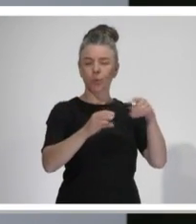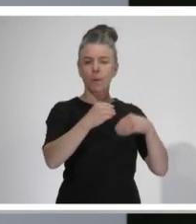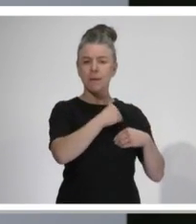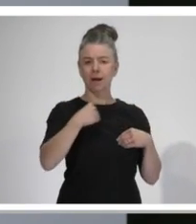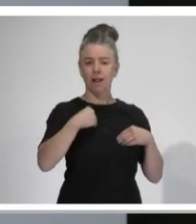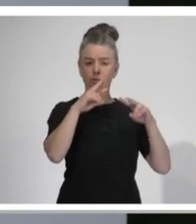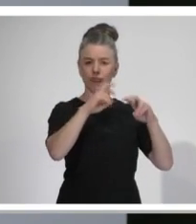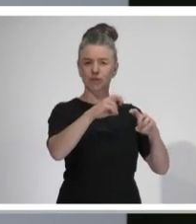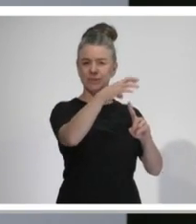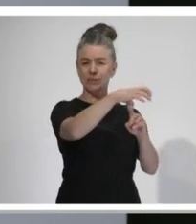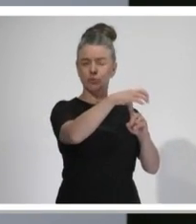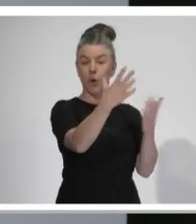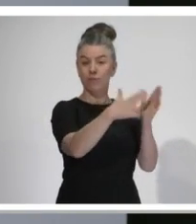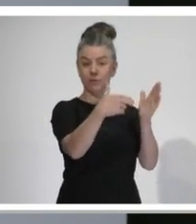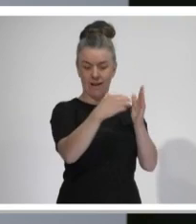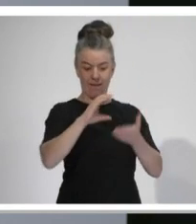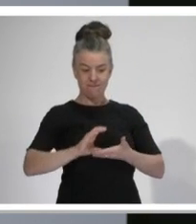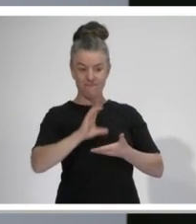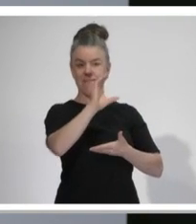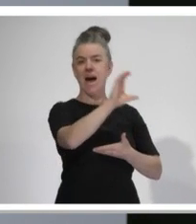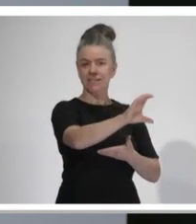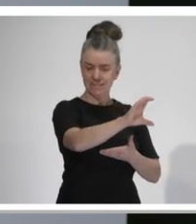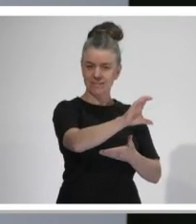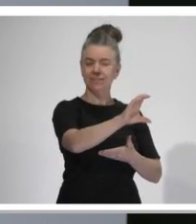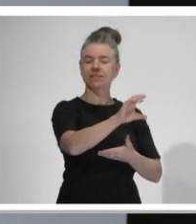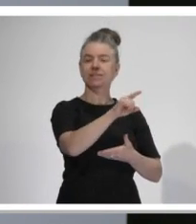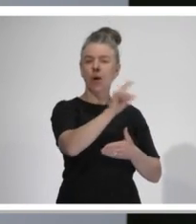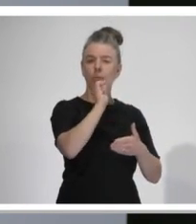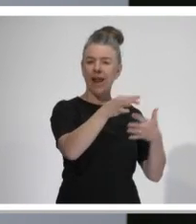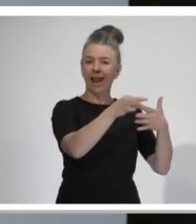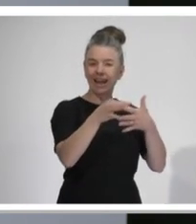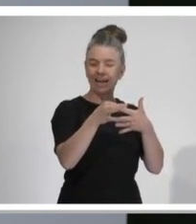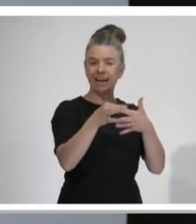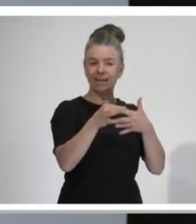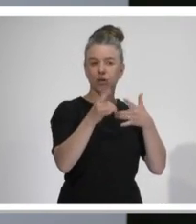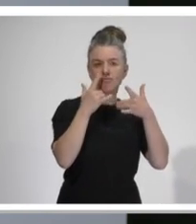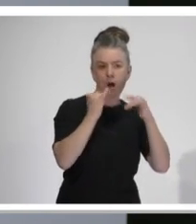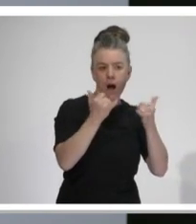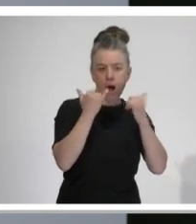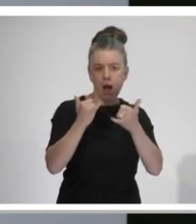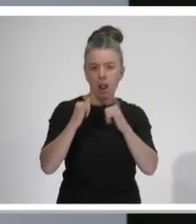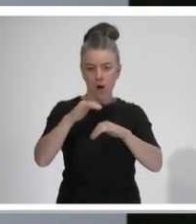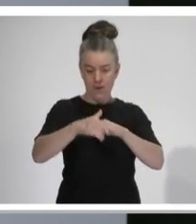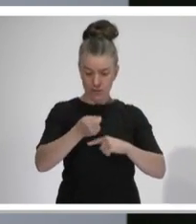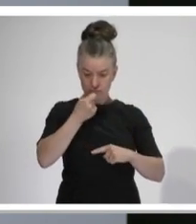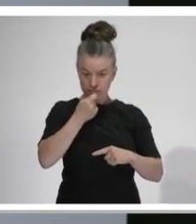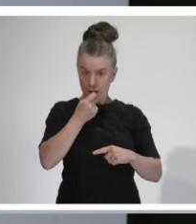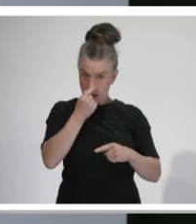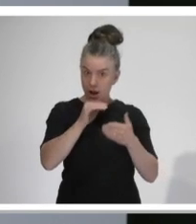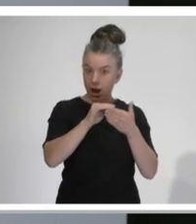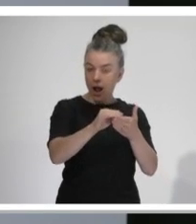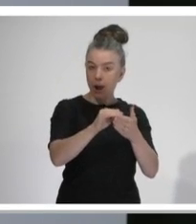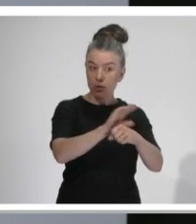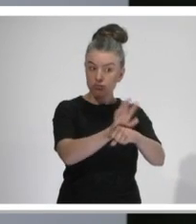Research Institute of New Zealand to co-lead 3 internationally significant trials in the fight against